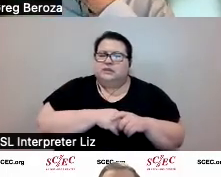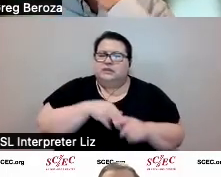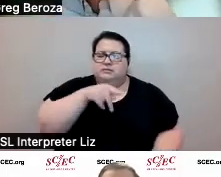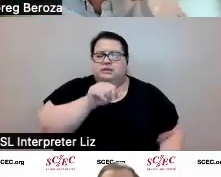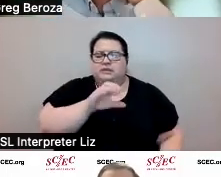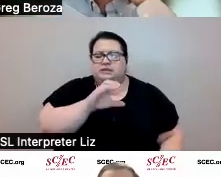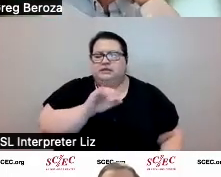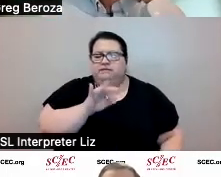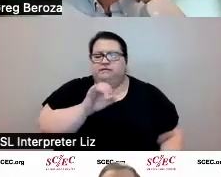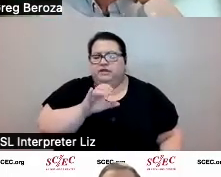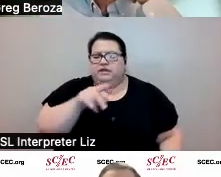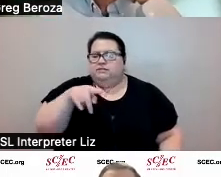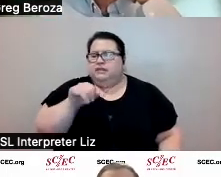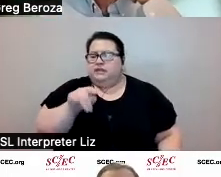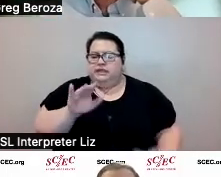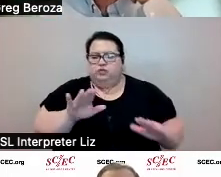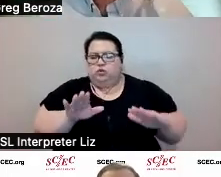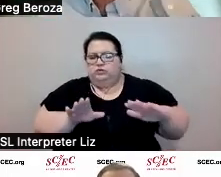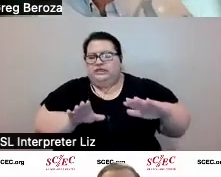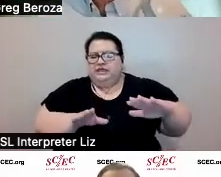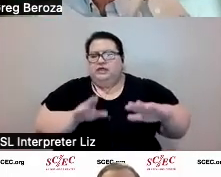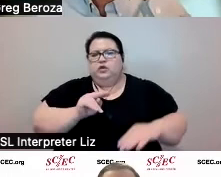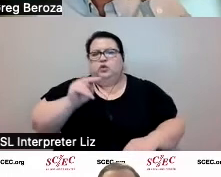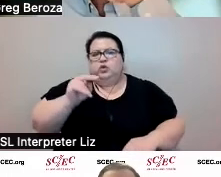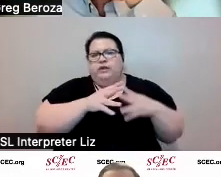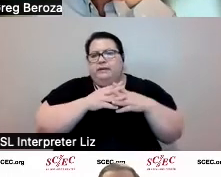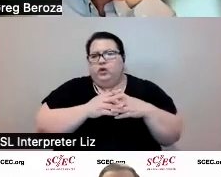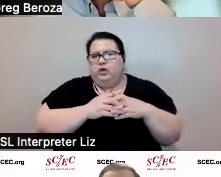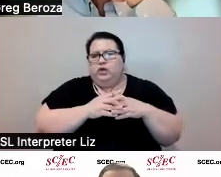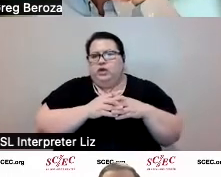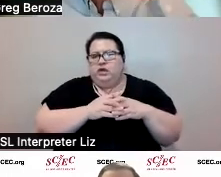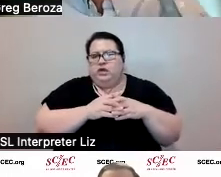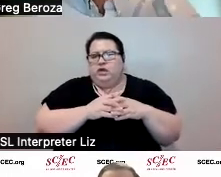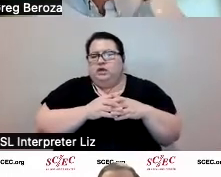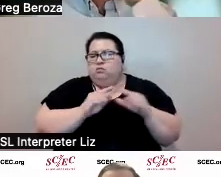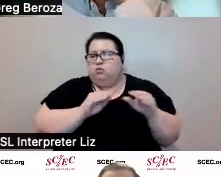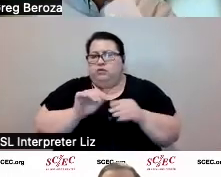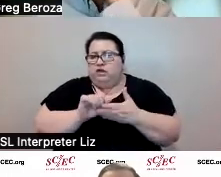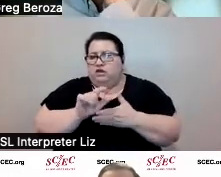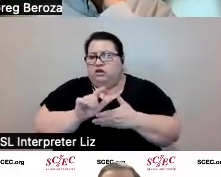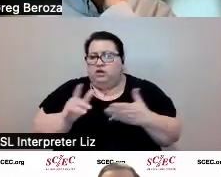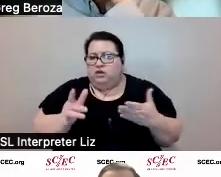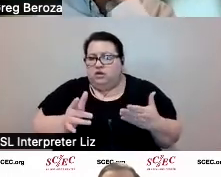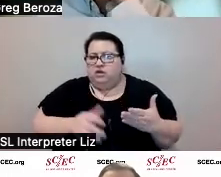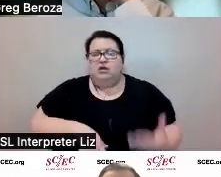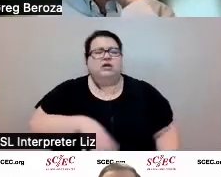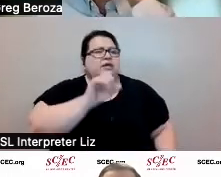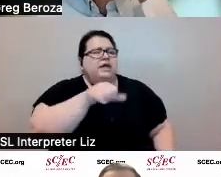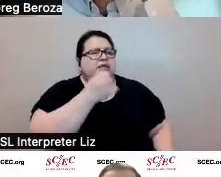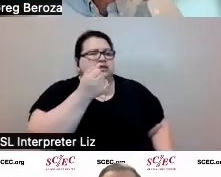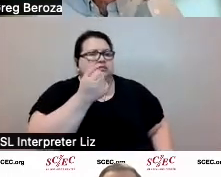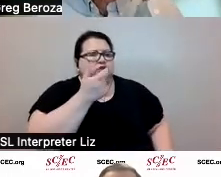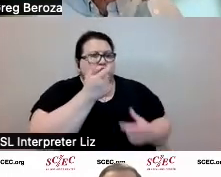rotating counterclockwise. Is the North America plate moving at all? Yeah, so that's a interesting